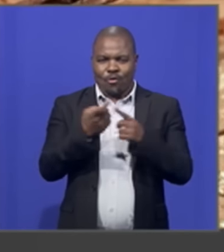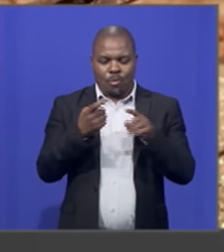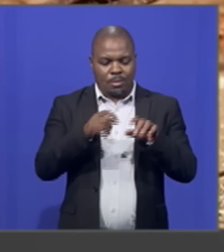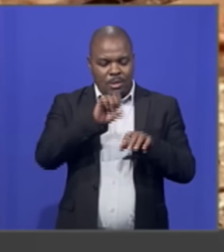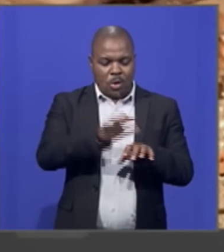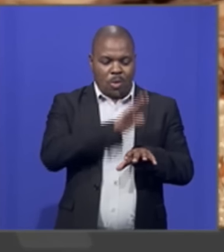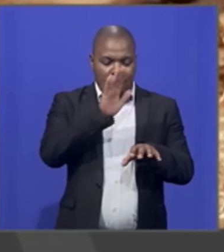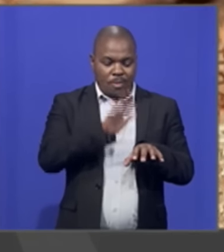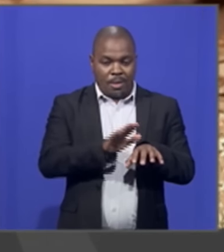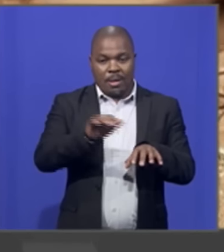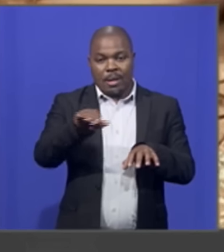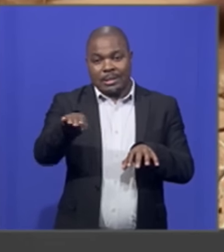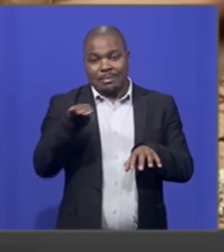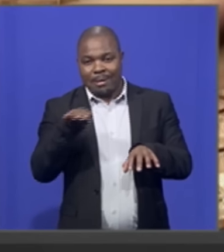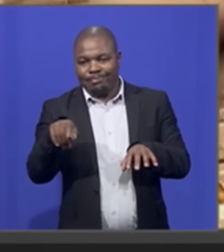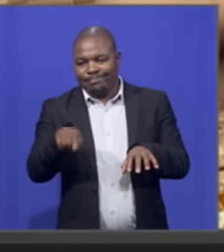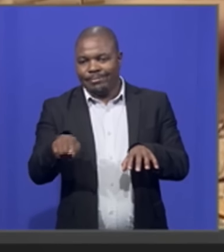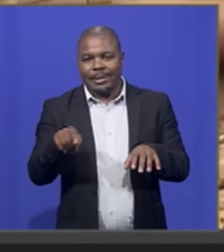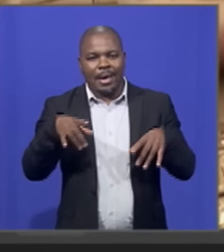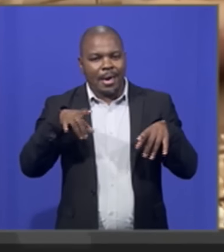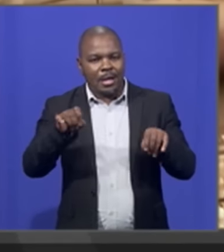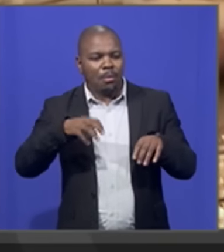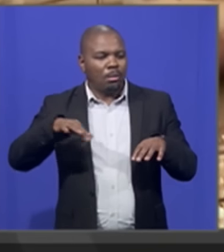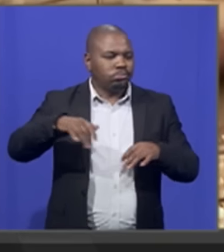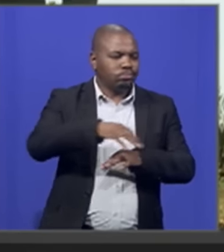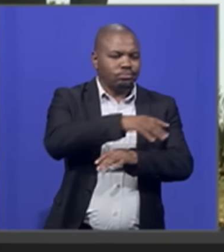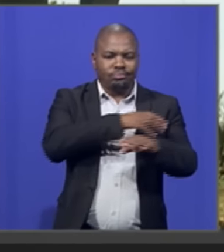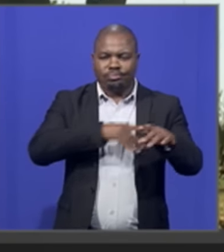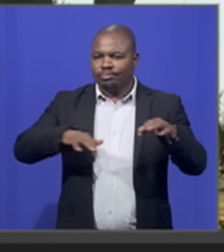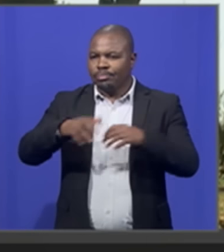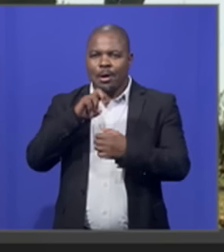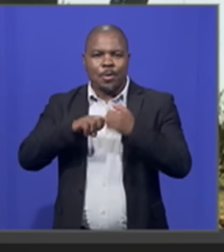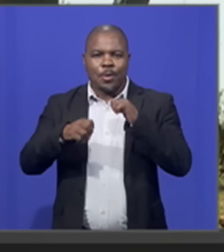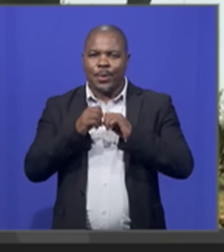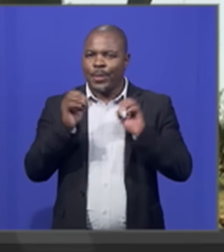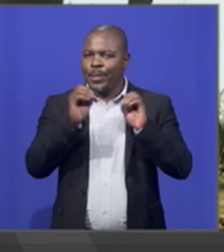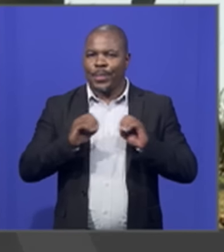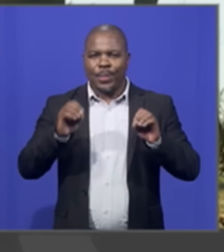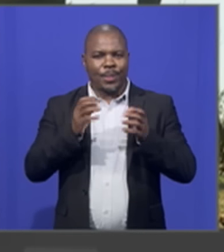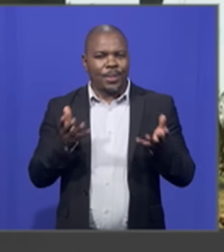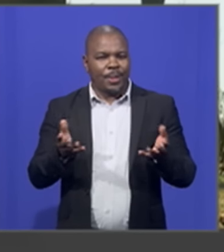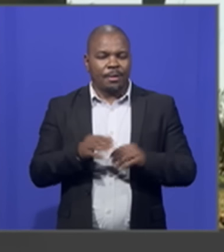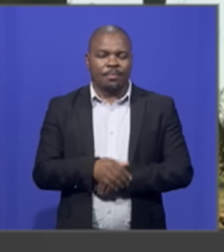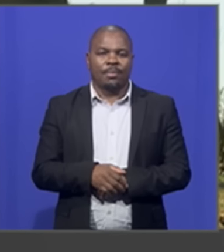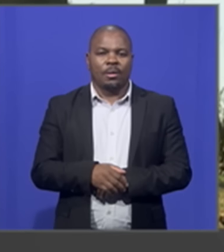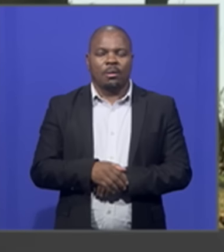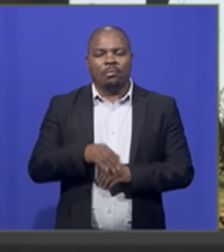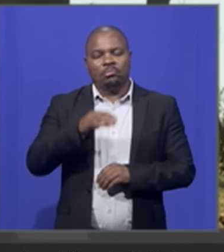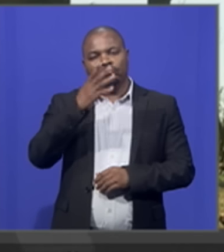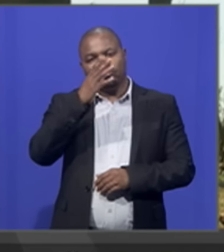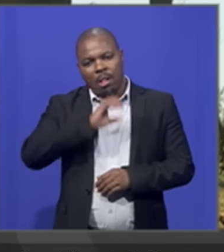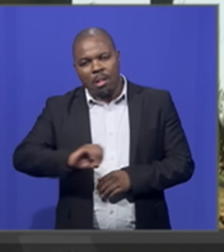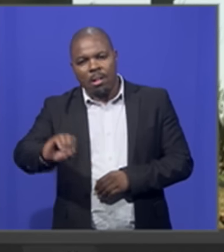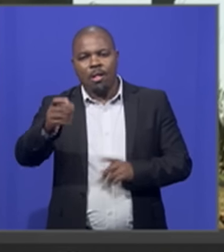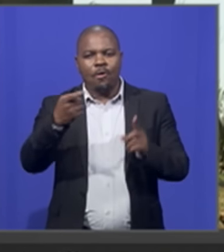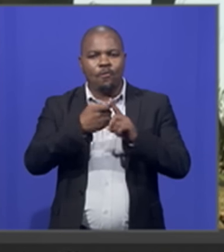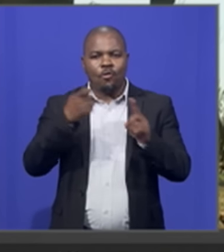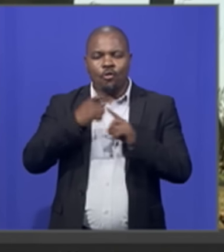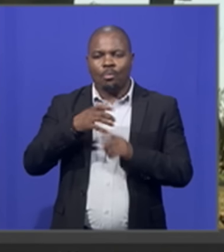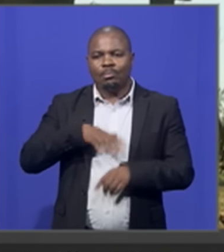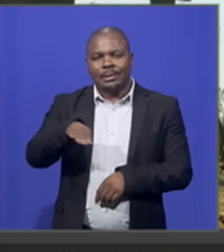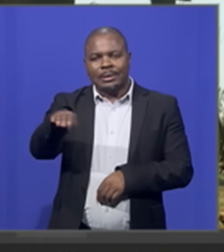le Afrika Borwa o dumelela diphoofolo tja lešoka go sepela ntle le tšhitišo magareng ga dinaga ka bobedi. Ditlou tšeo di tšwago ka Zimbabwe di nyakana